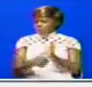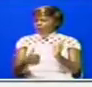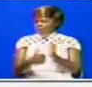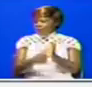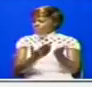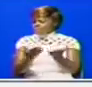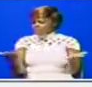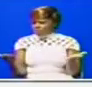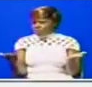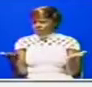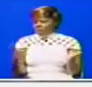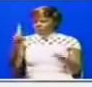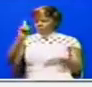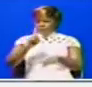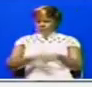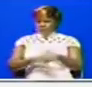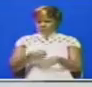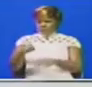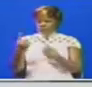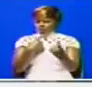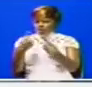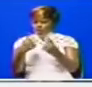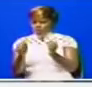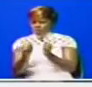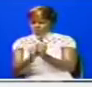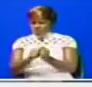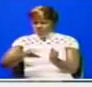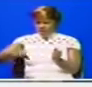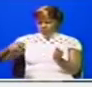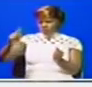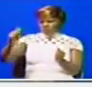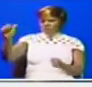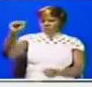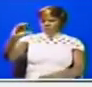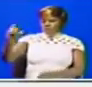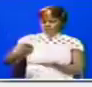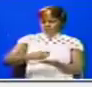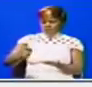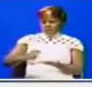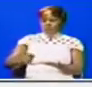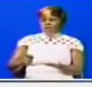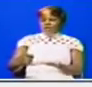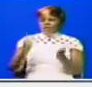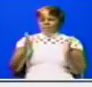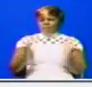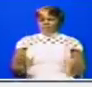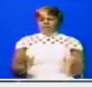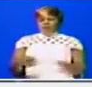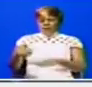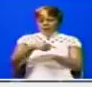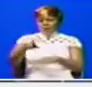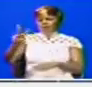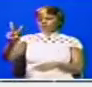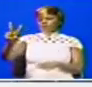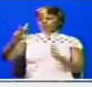their sleeve. At one point, she was seen conversing with Nakuru County TSC Secretary James Nkorori. 2 hours later,